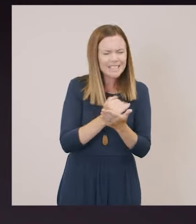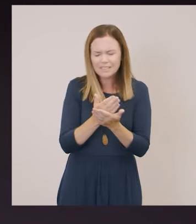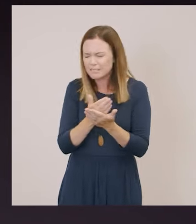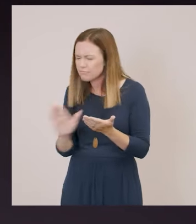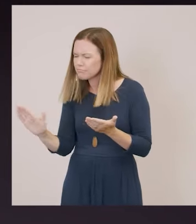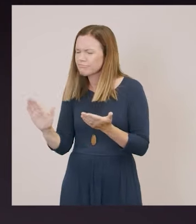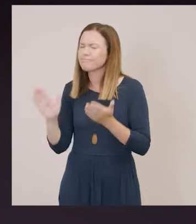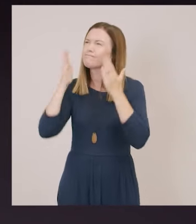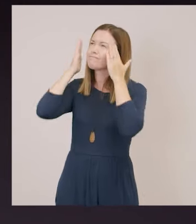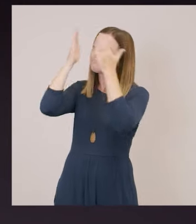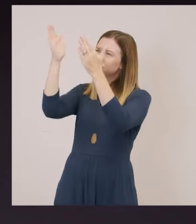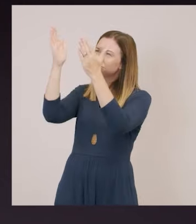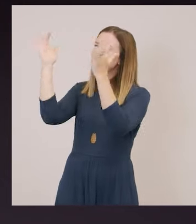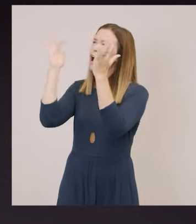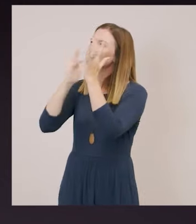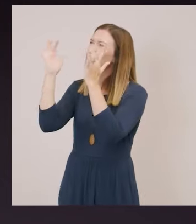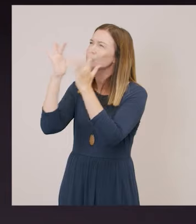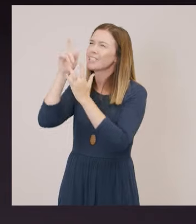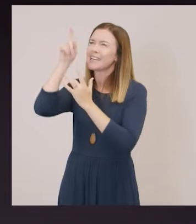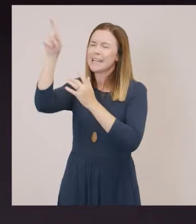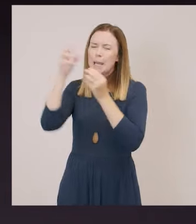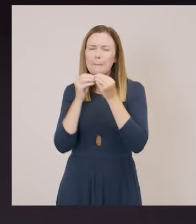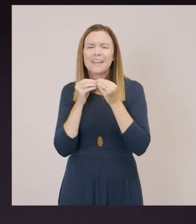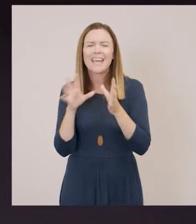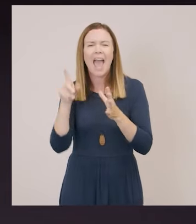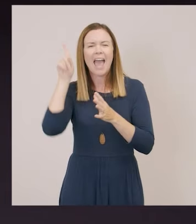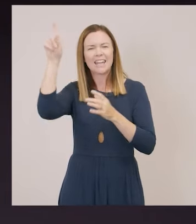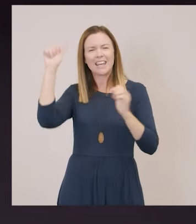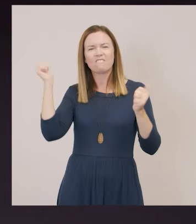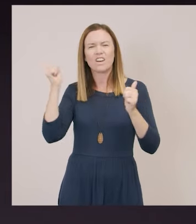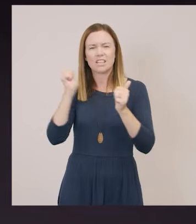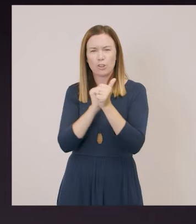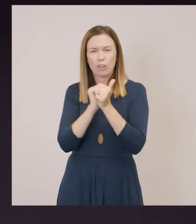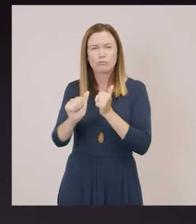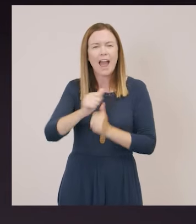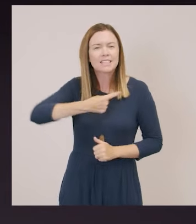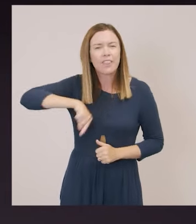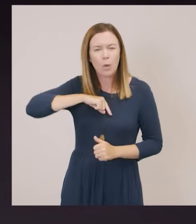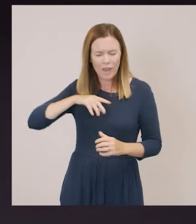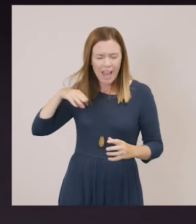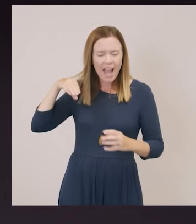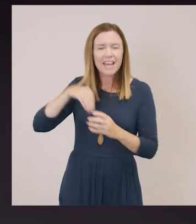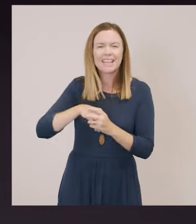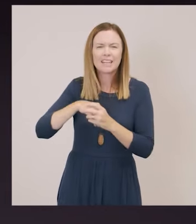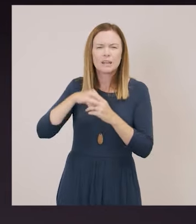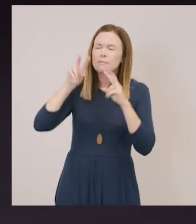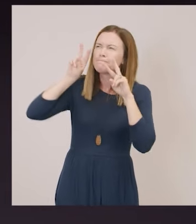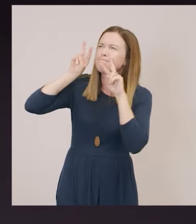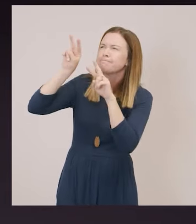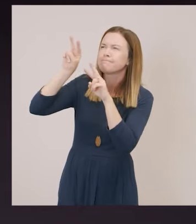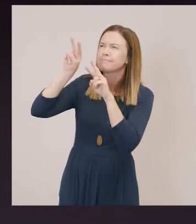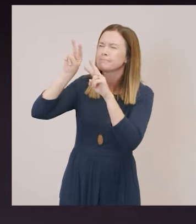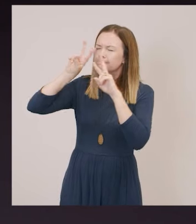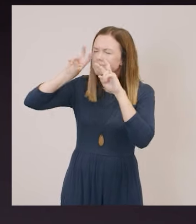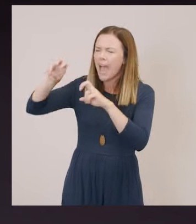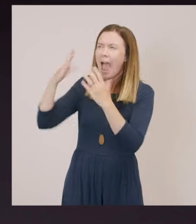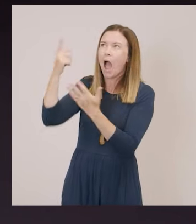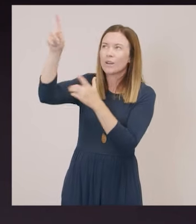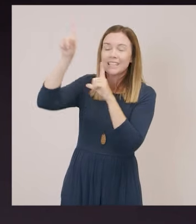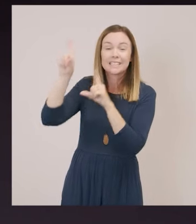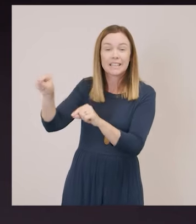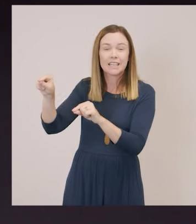sins. Keep your eyes on Jesus, who began and finished this race we're in, Study how he did it, because he never